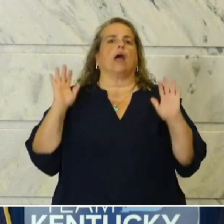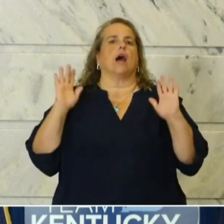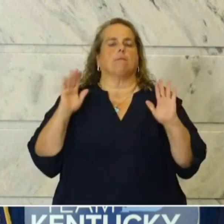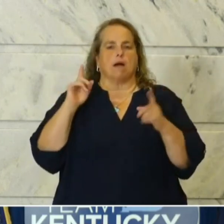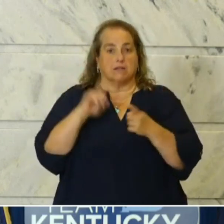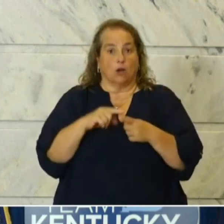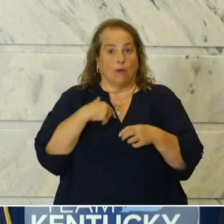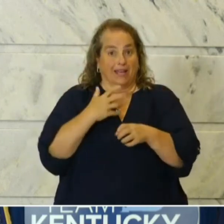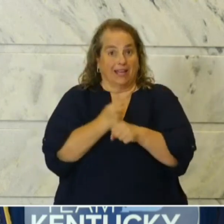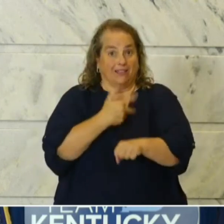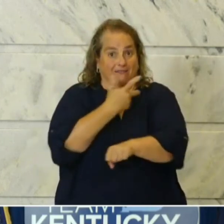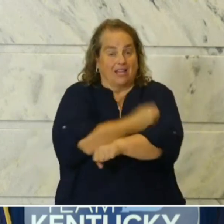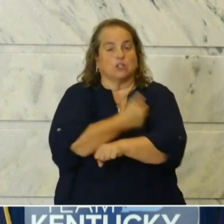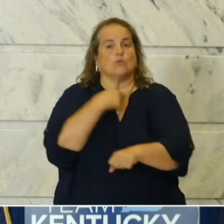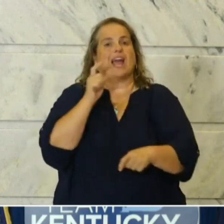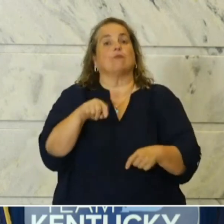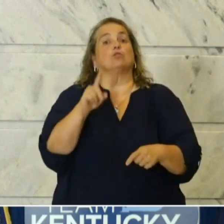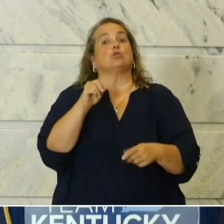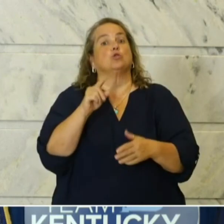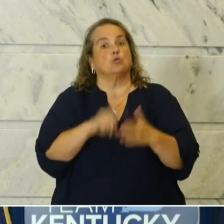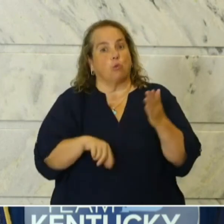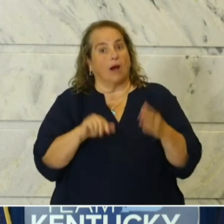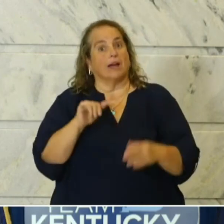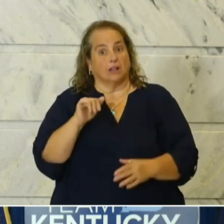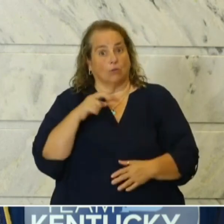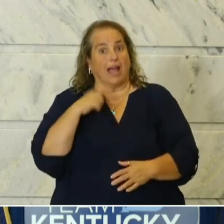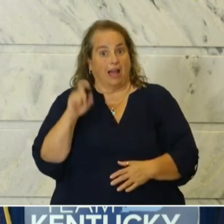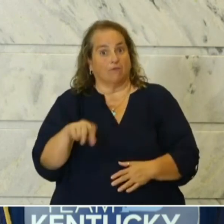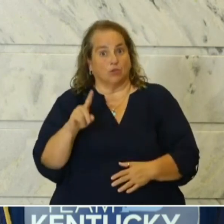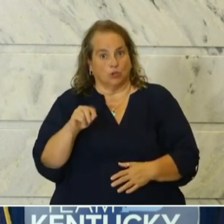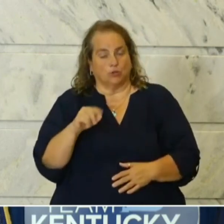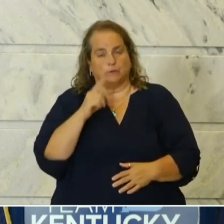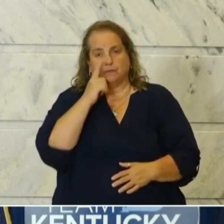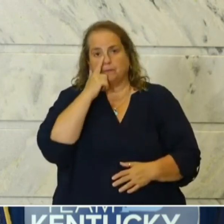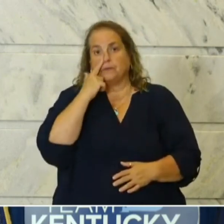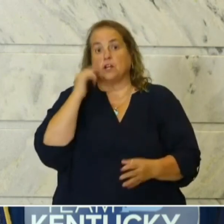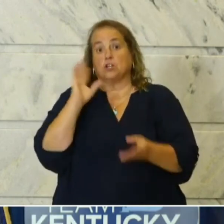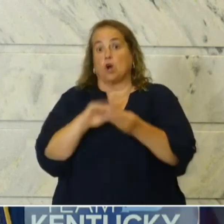got to do what it takes. Of our total number of cases,